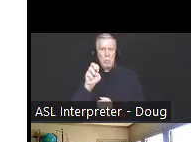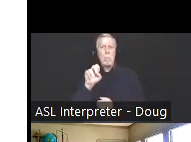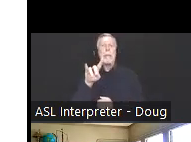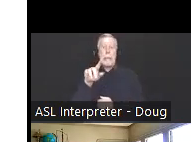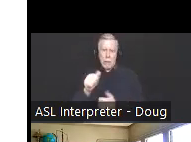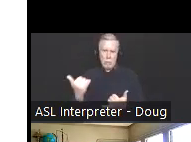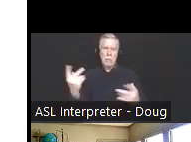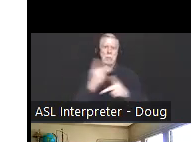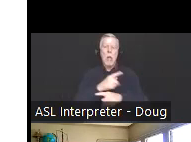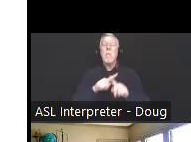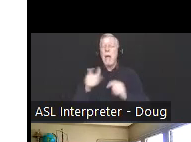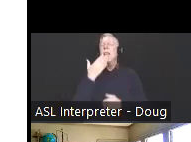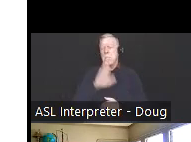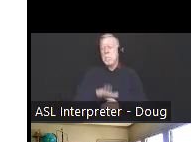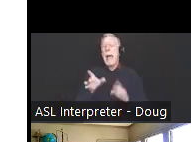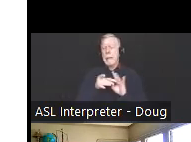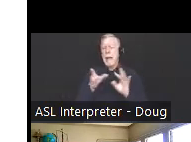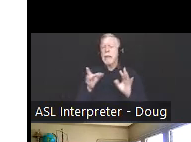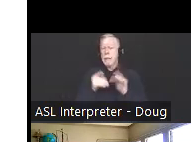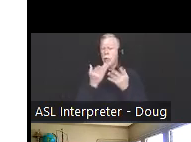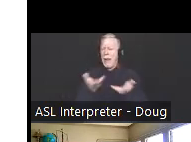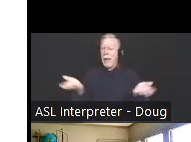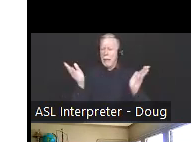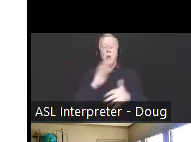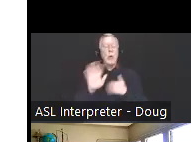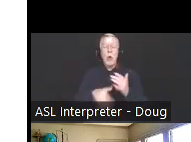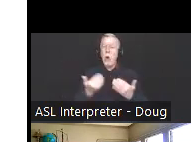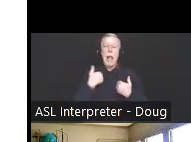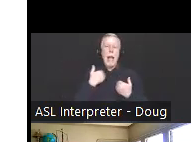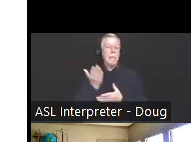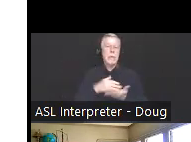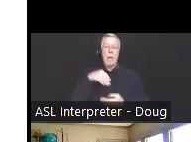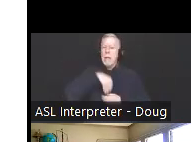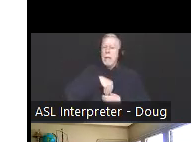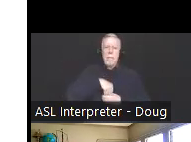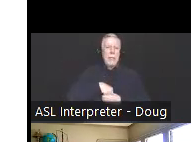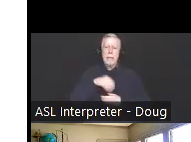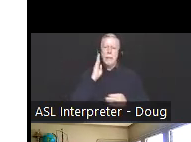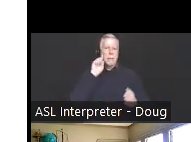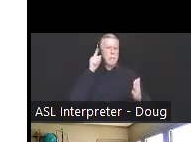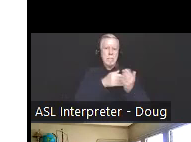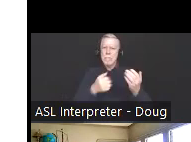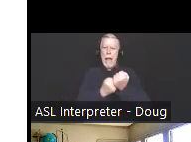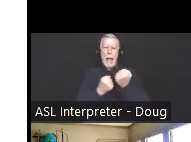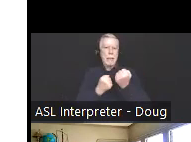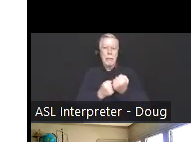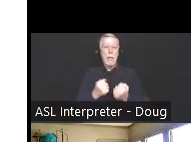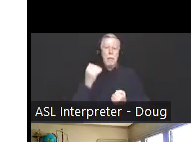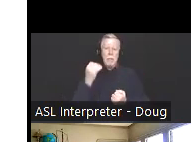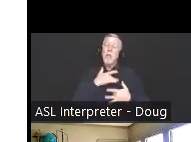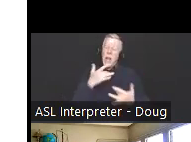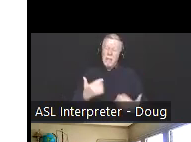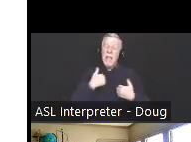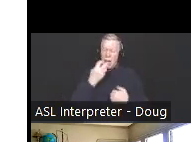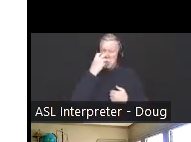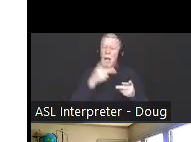out there. We all carry some implicit biases, so the likelihood that we're going to have blind spots is pretty great,